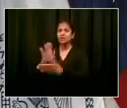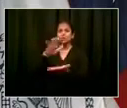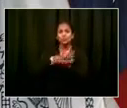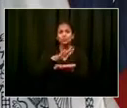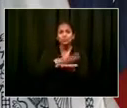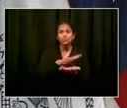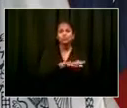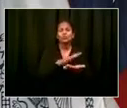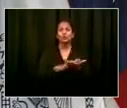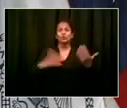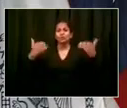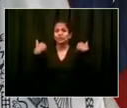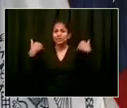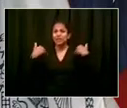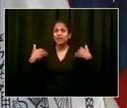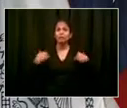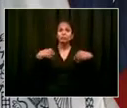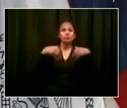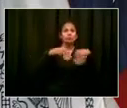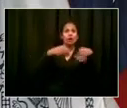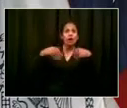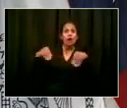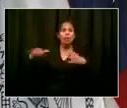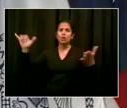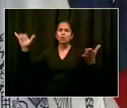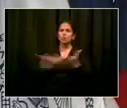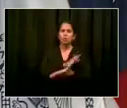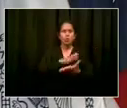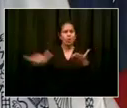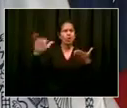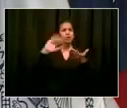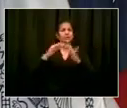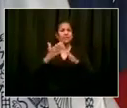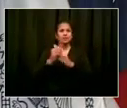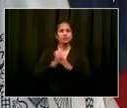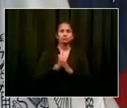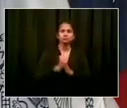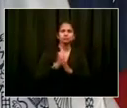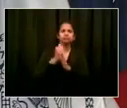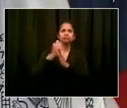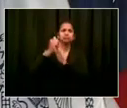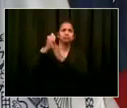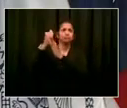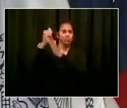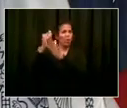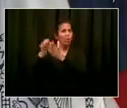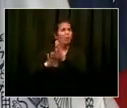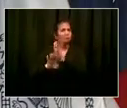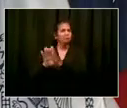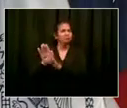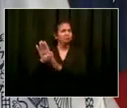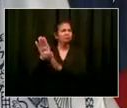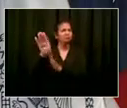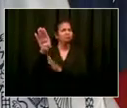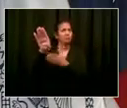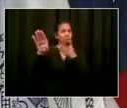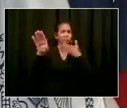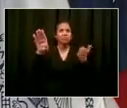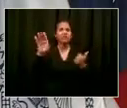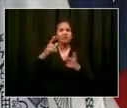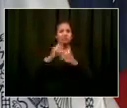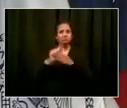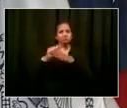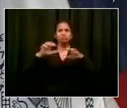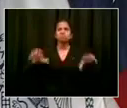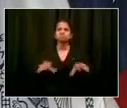nation in showing that we can get it right. So there's so much we have to do right now, but there's also something